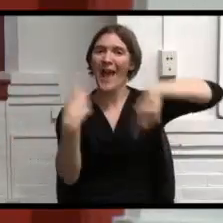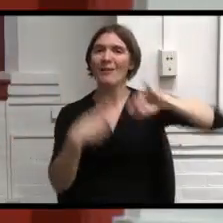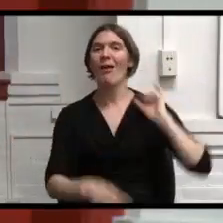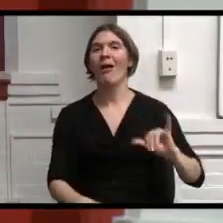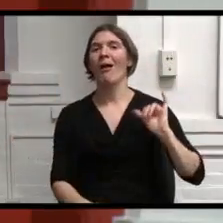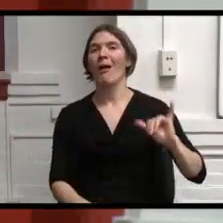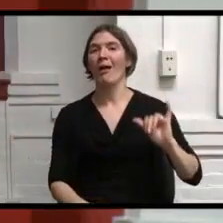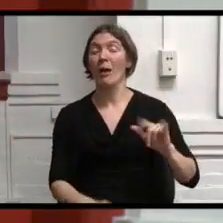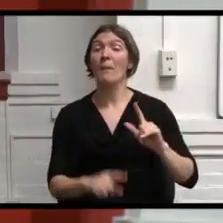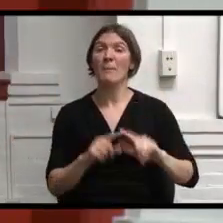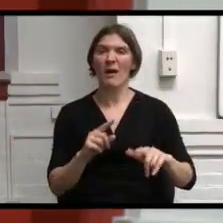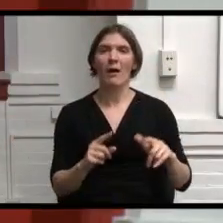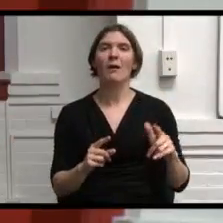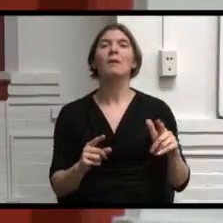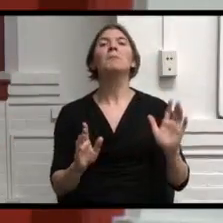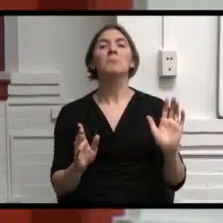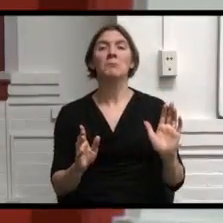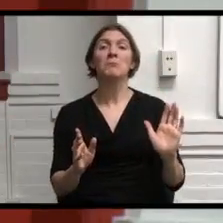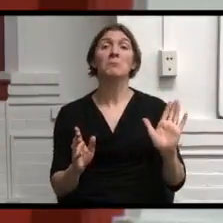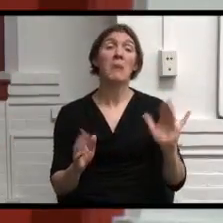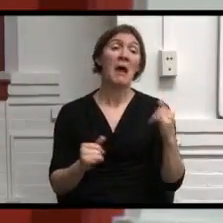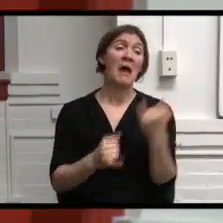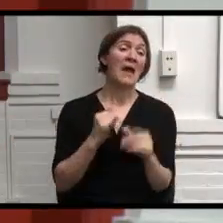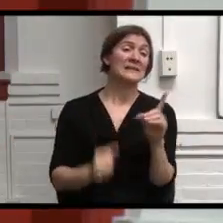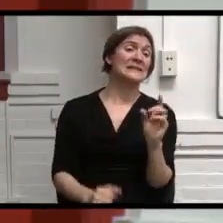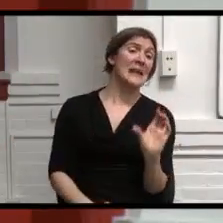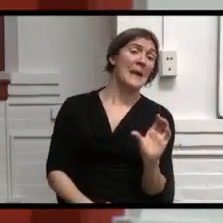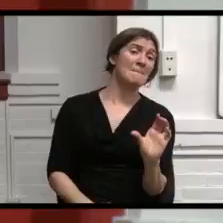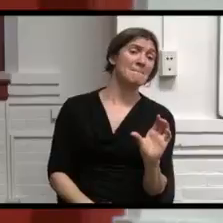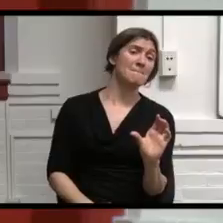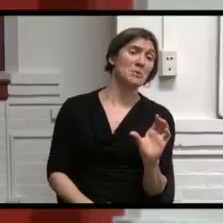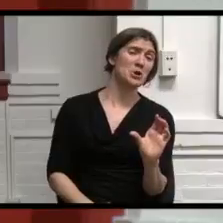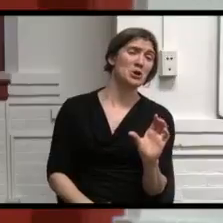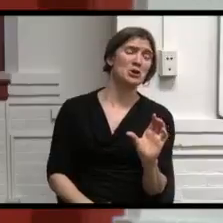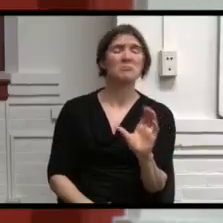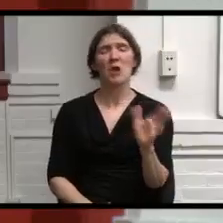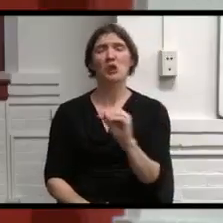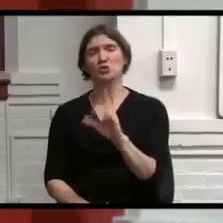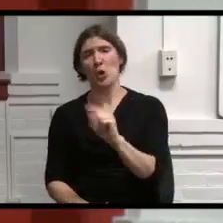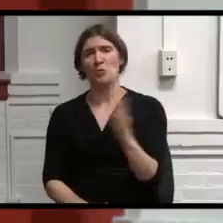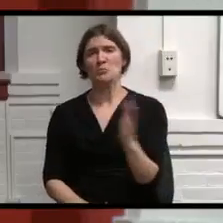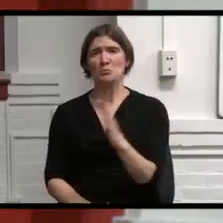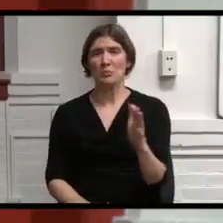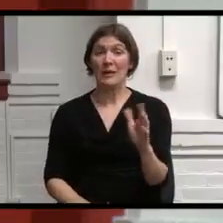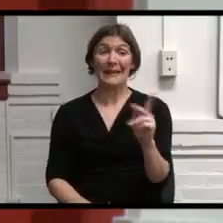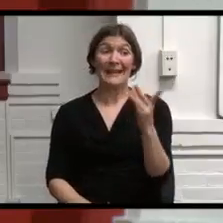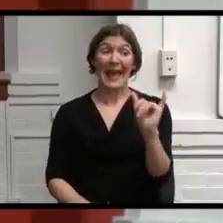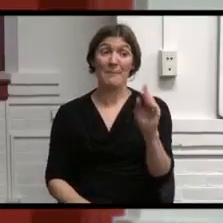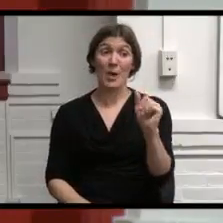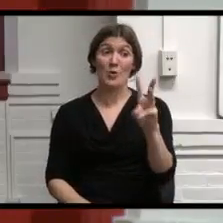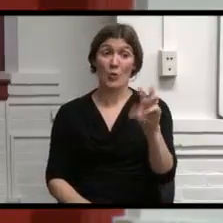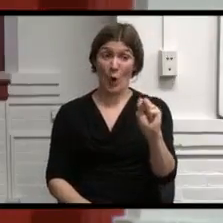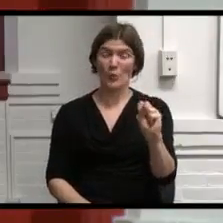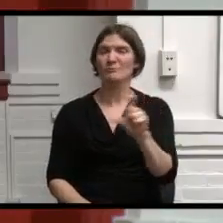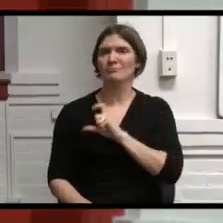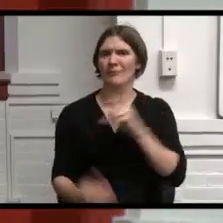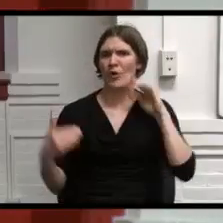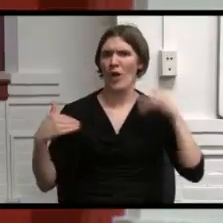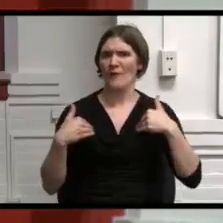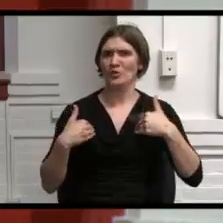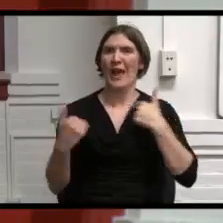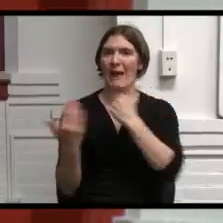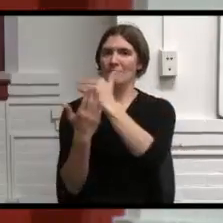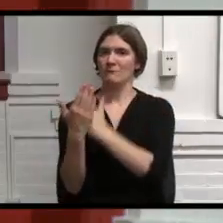by the end of the year, usually by the end of December or earlier, Kathy Barrows has the list all in